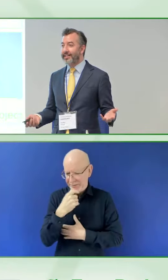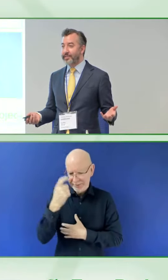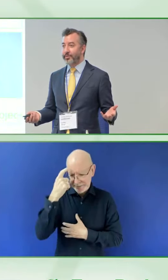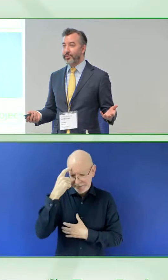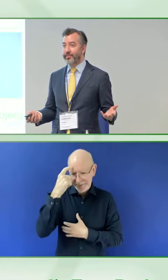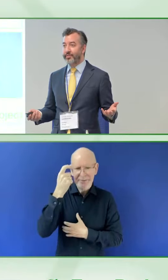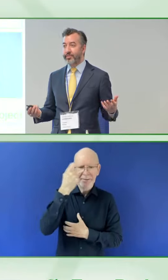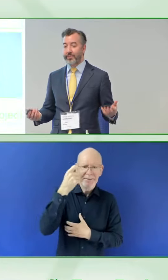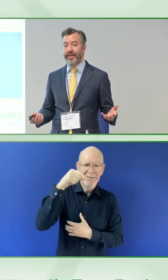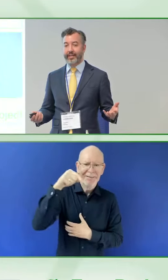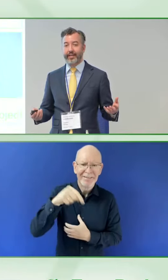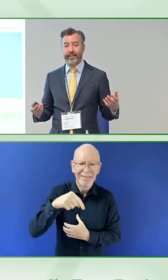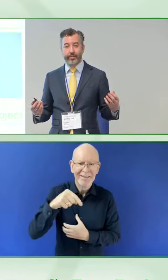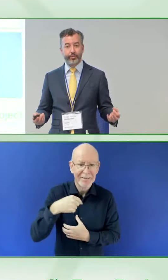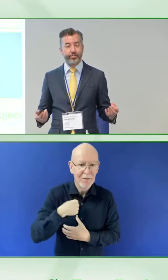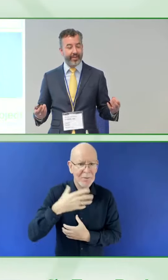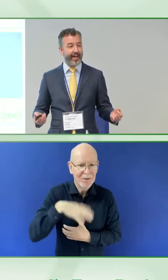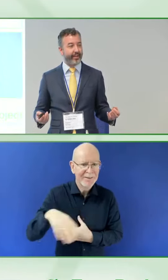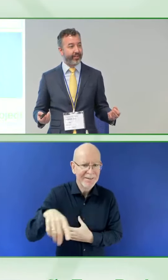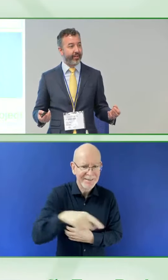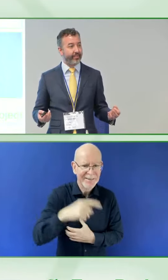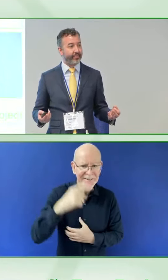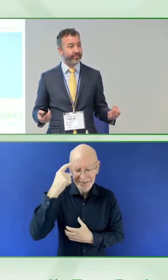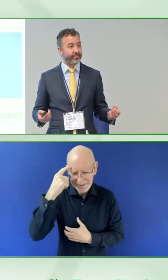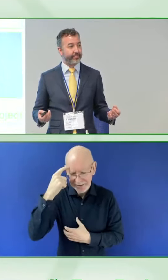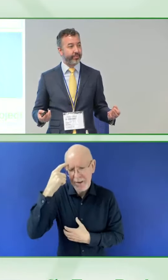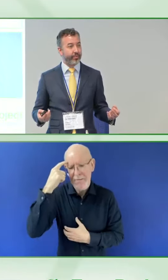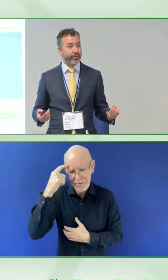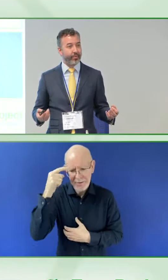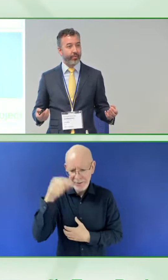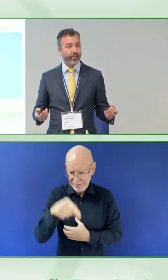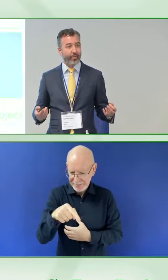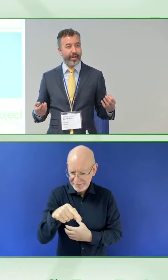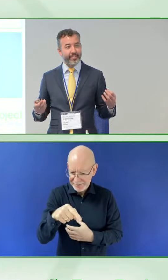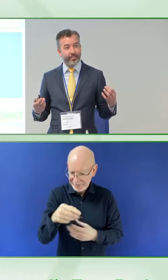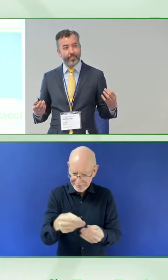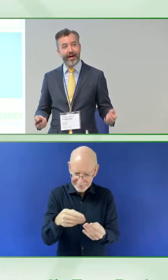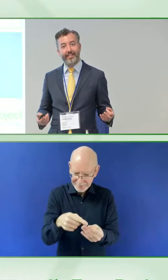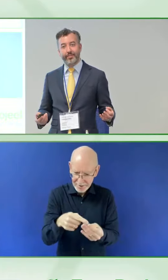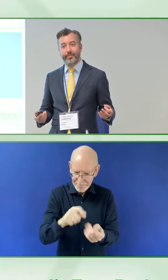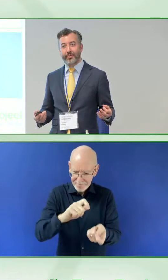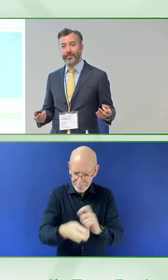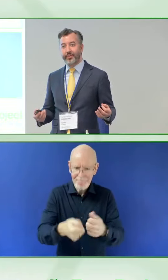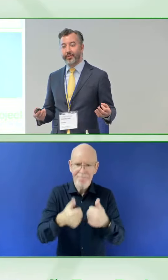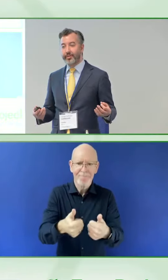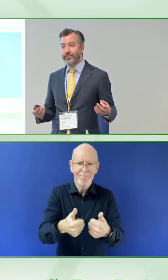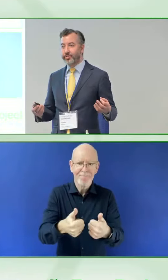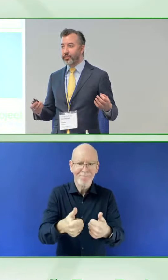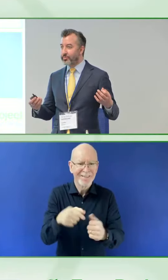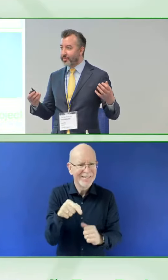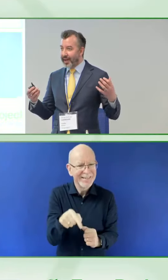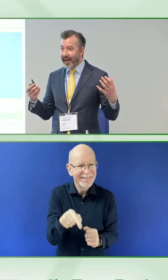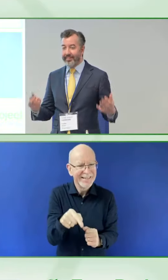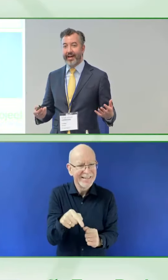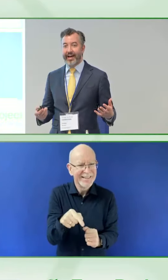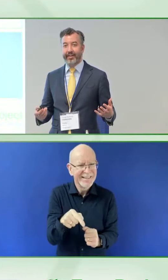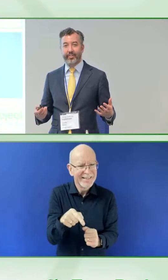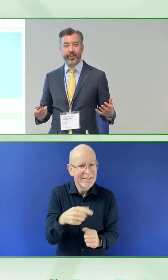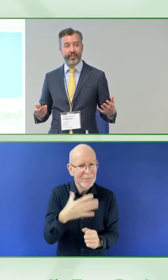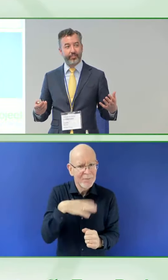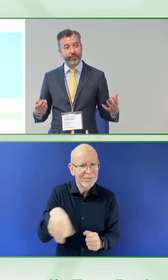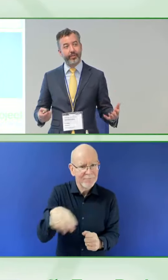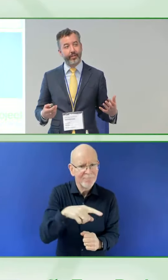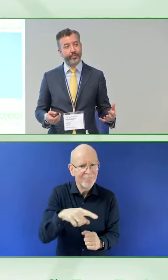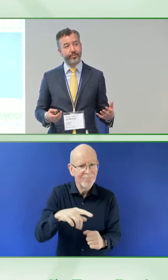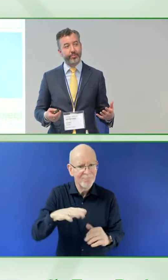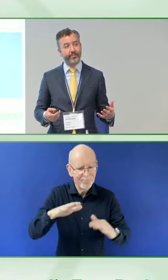it impossible to make an inclusive hackathon? Why is it impossible to have a